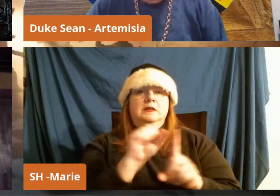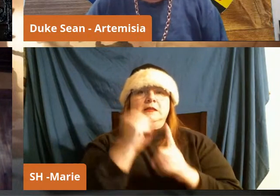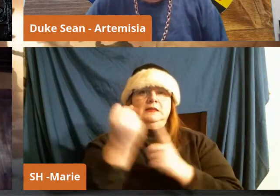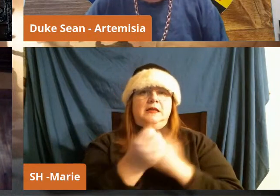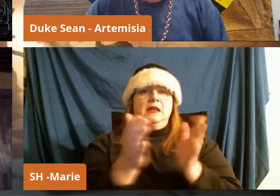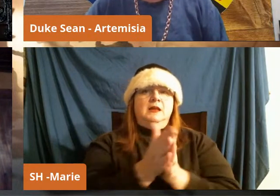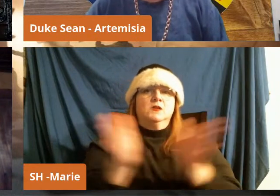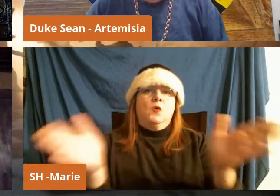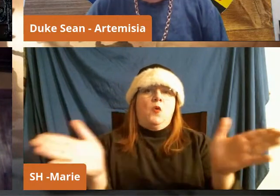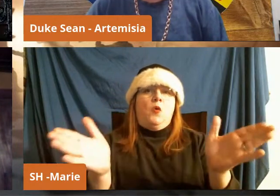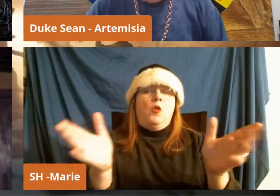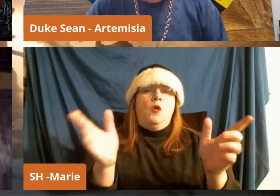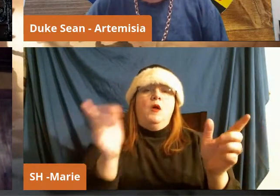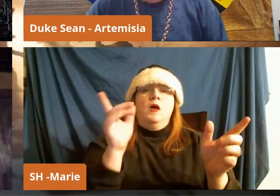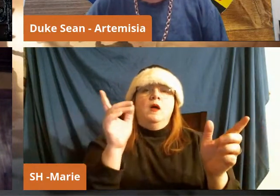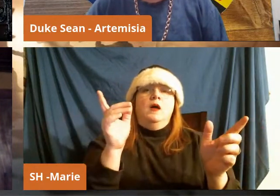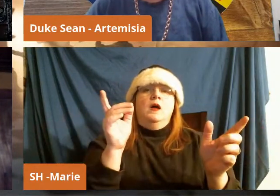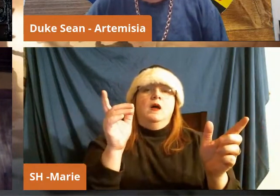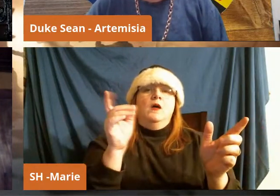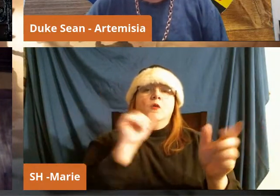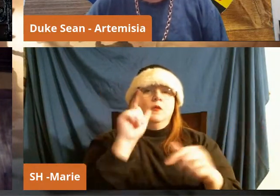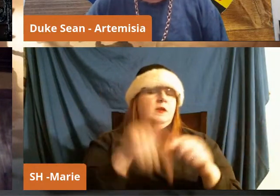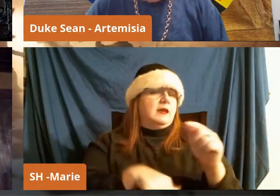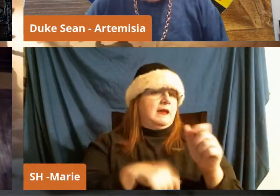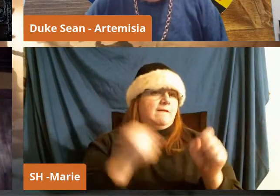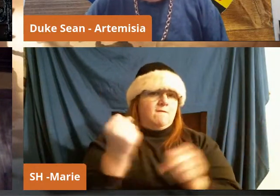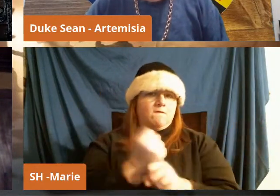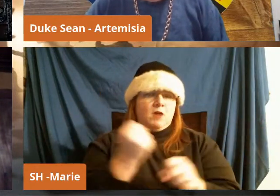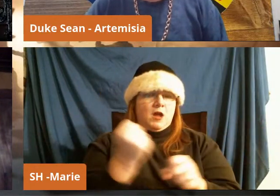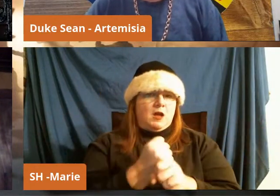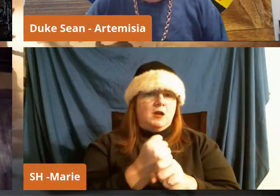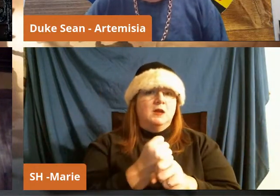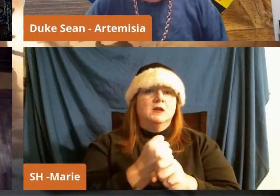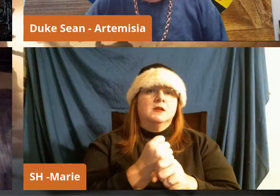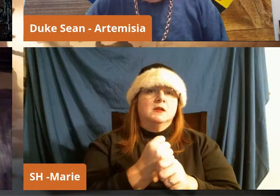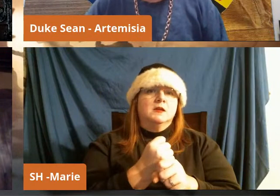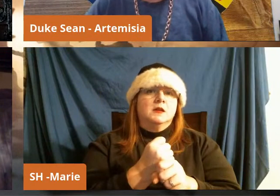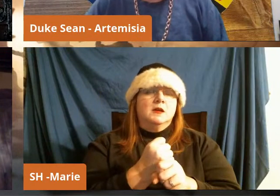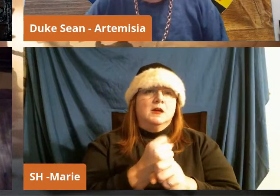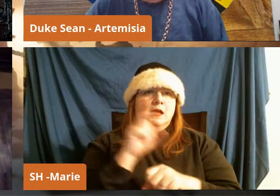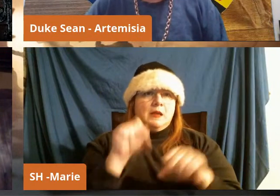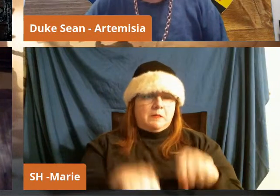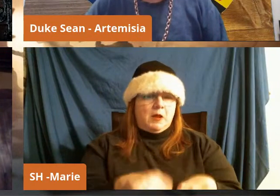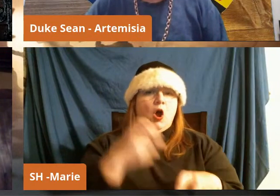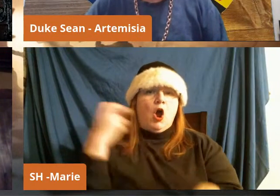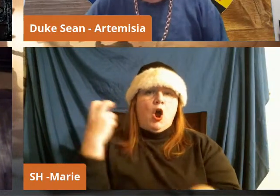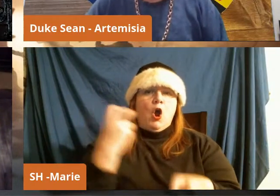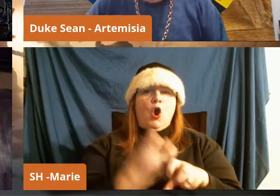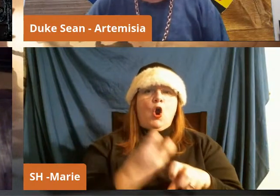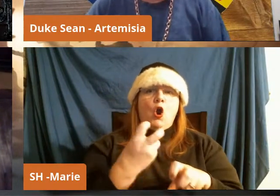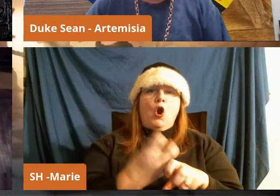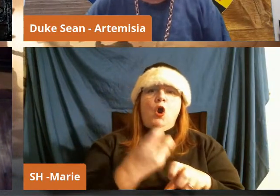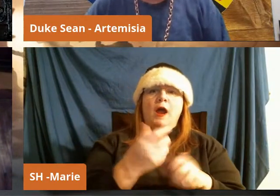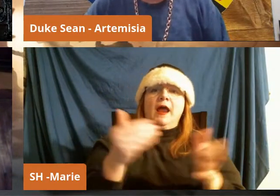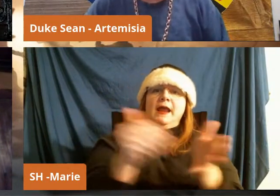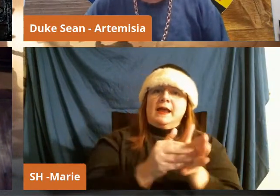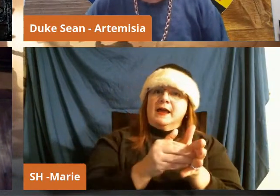whole. And when you can't, fight, it can be hard. And